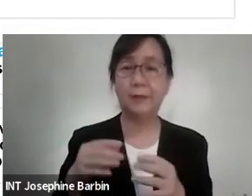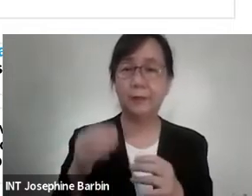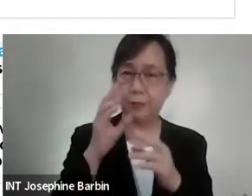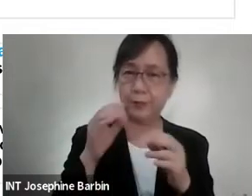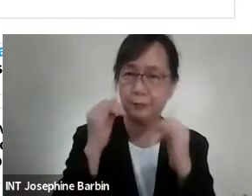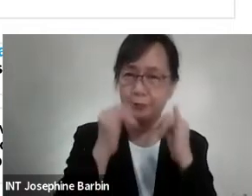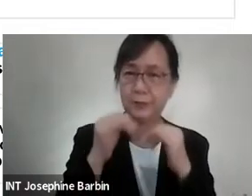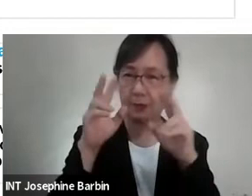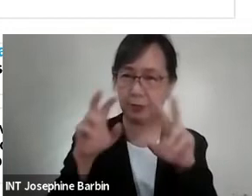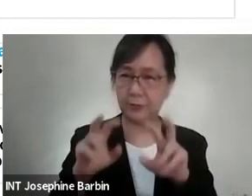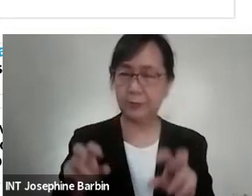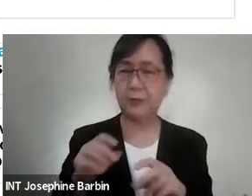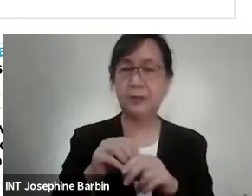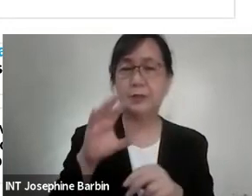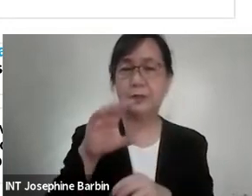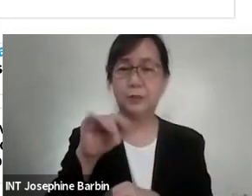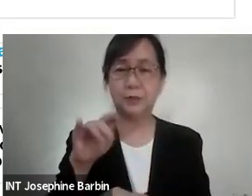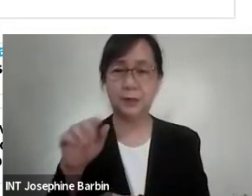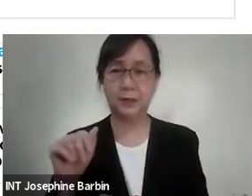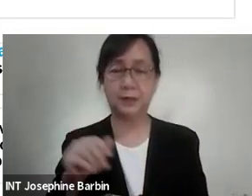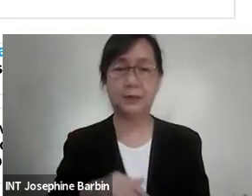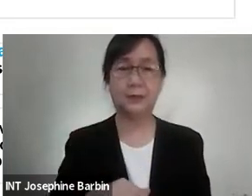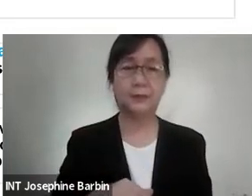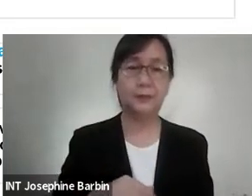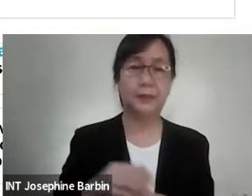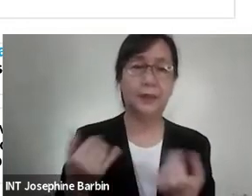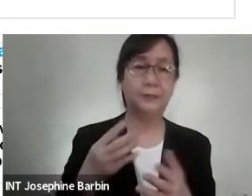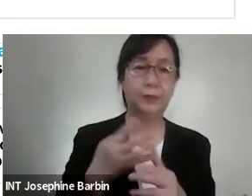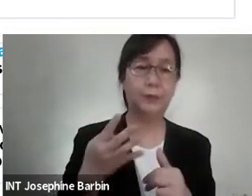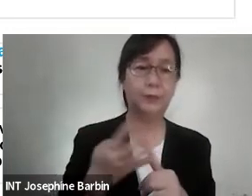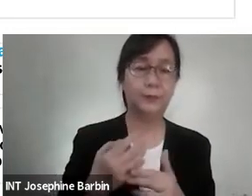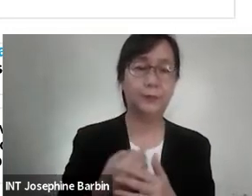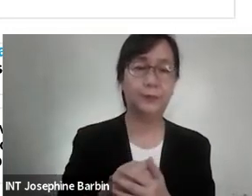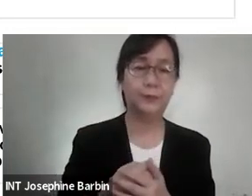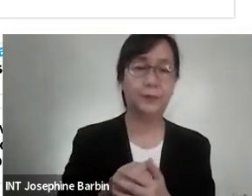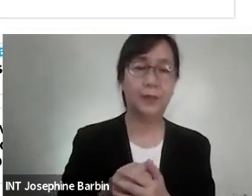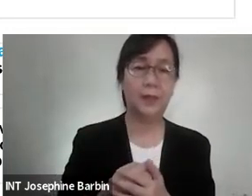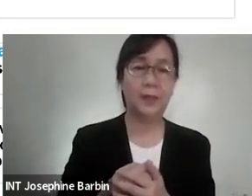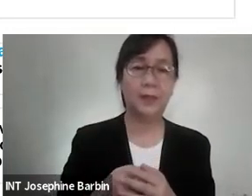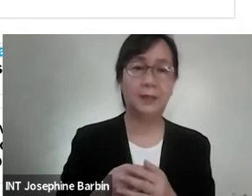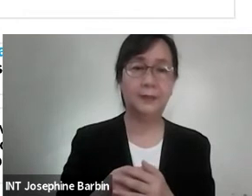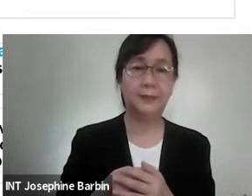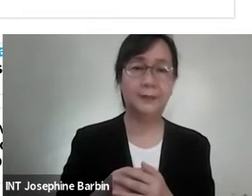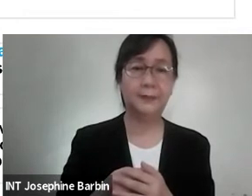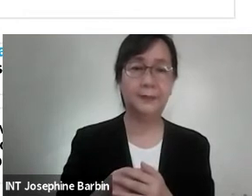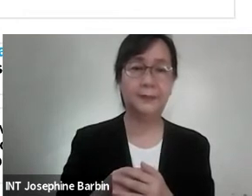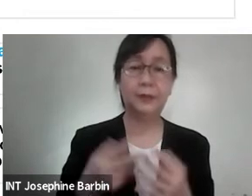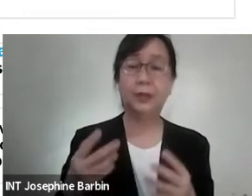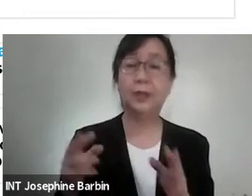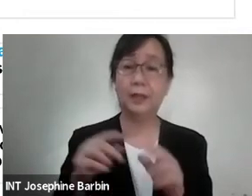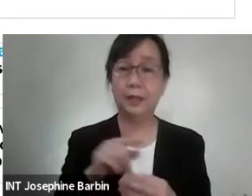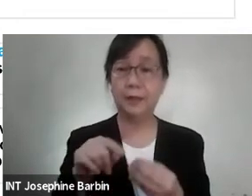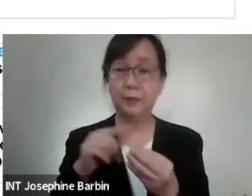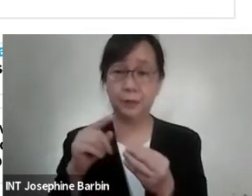investigation on COEA. And the fourth component is regarding the, you